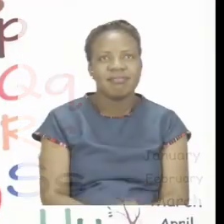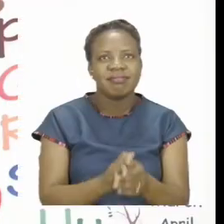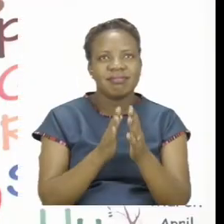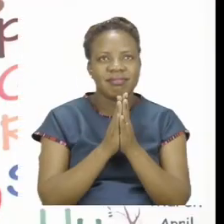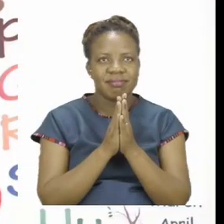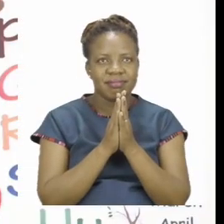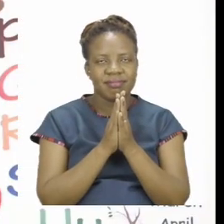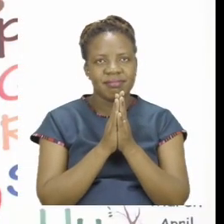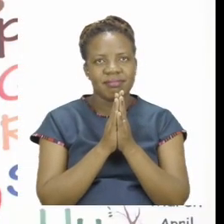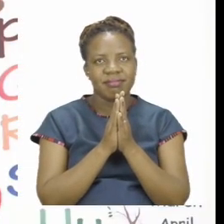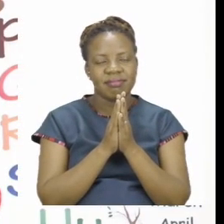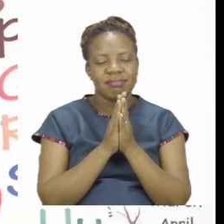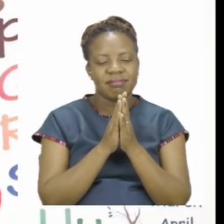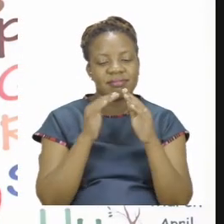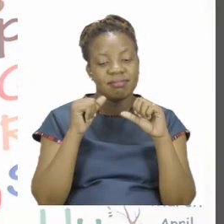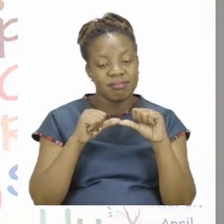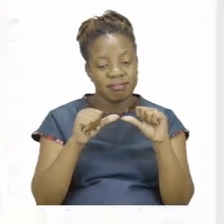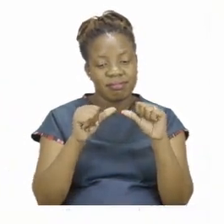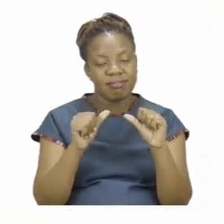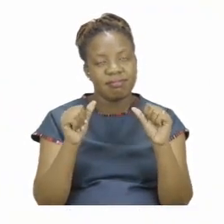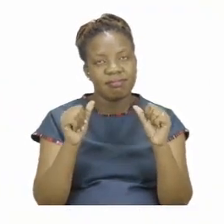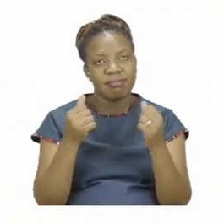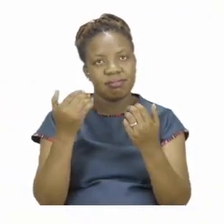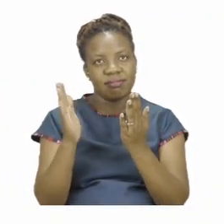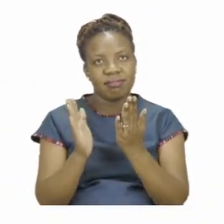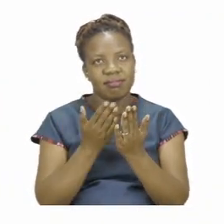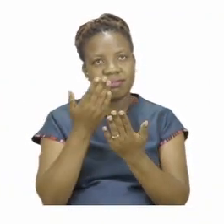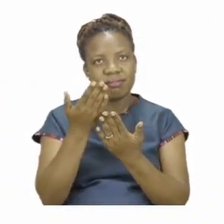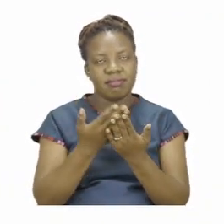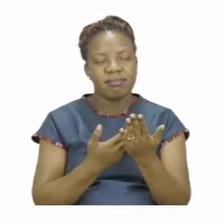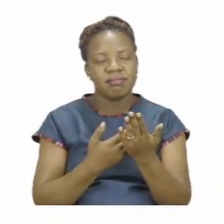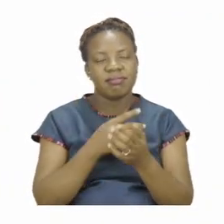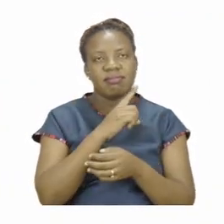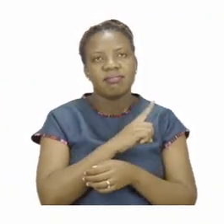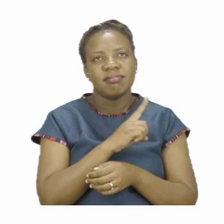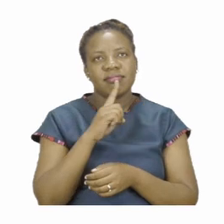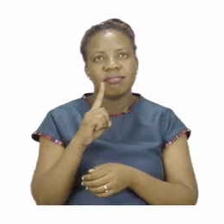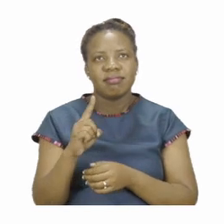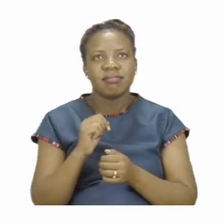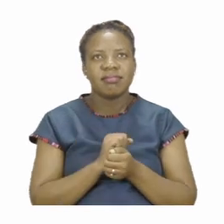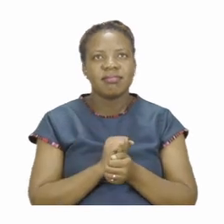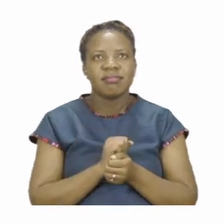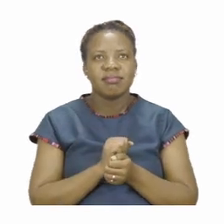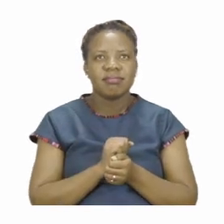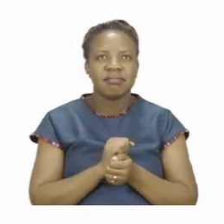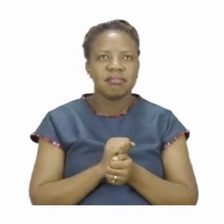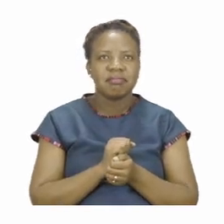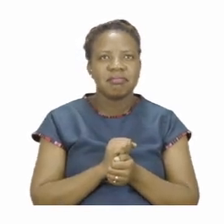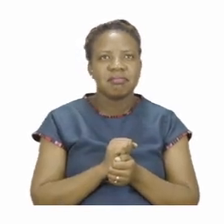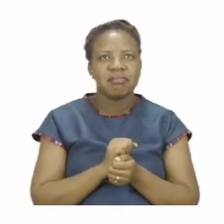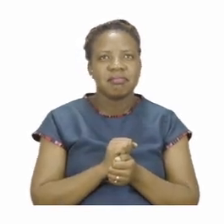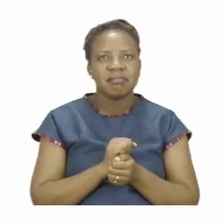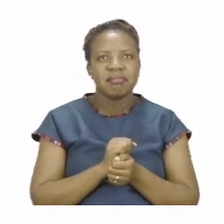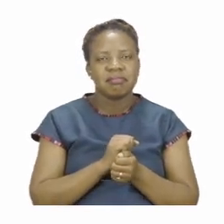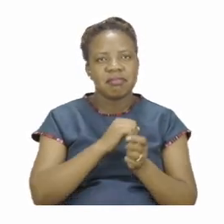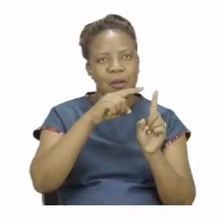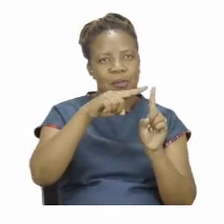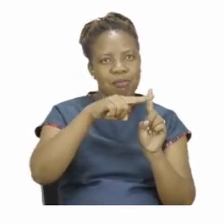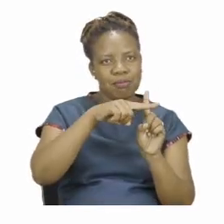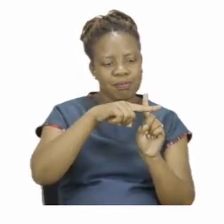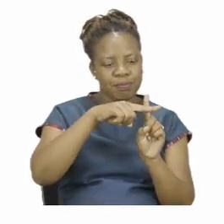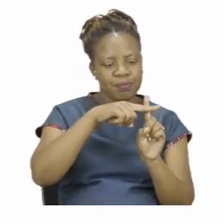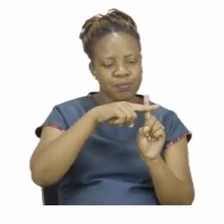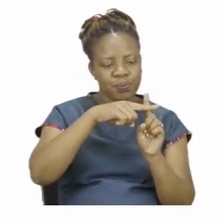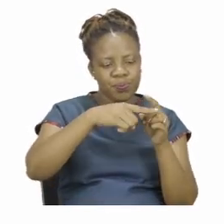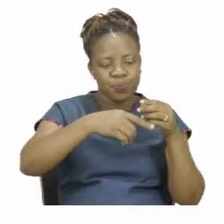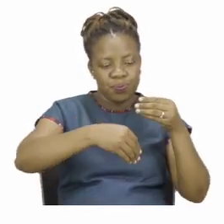Now, boys and girls, let's go to page 11. On page 11, we're going to be doing some computation. Now remember, computation